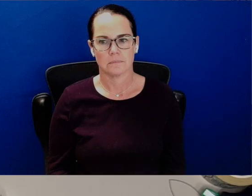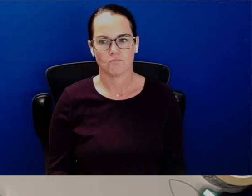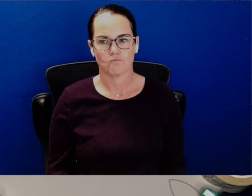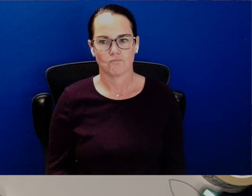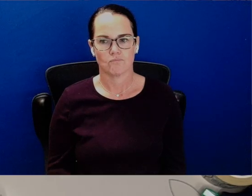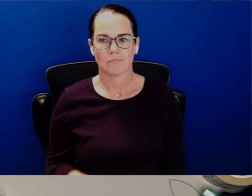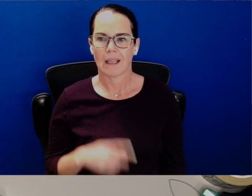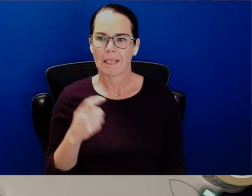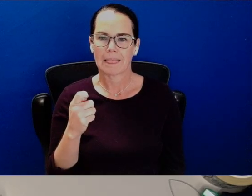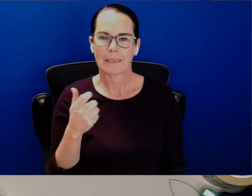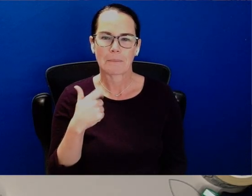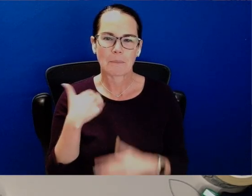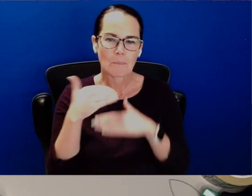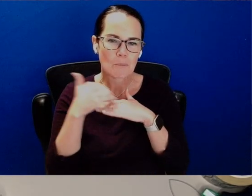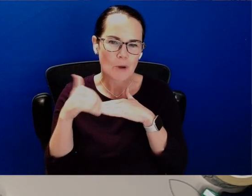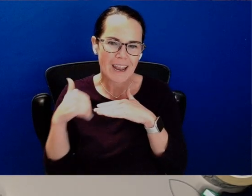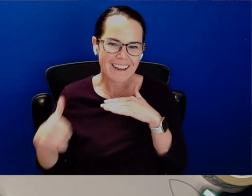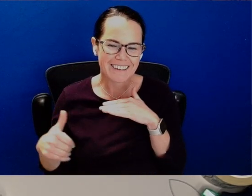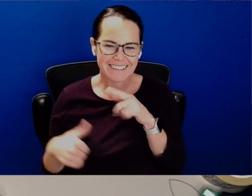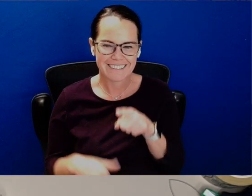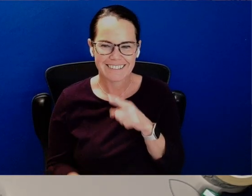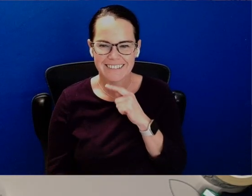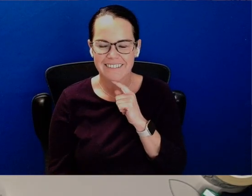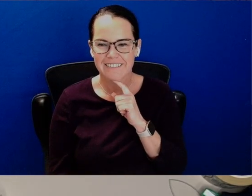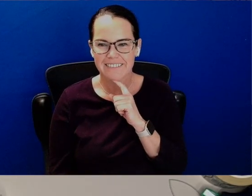A little piece of bread.